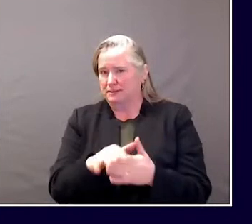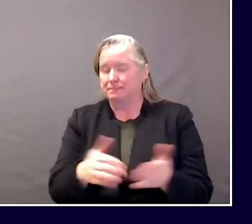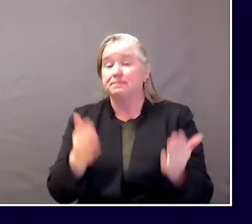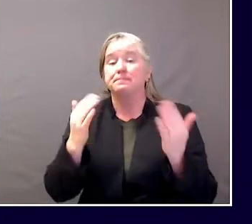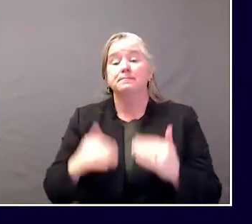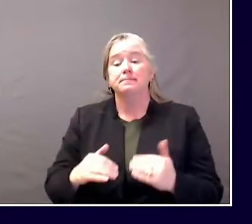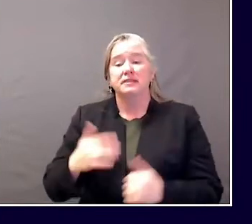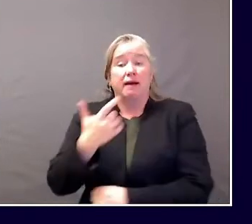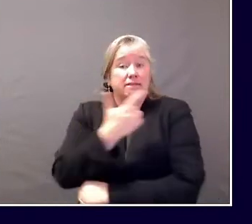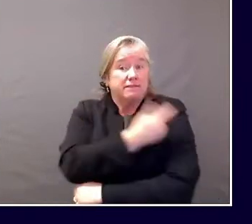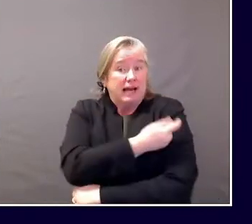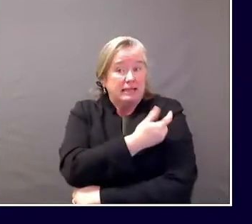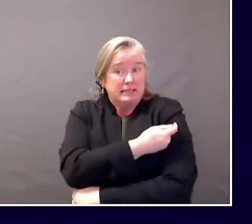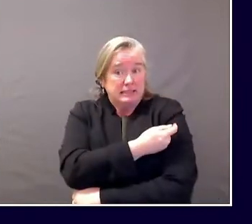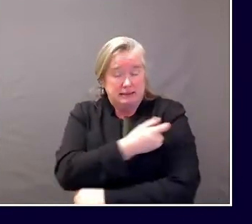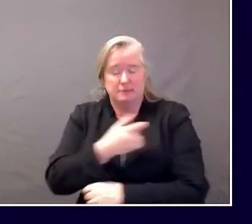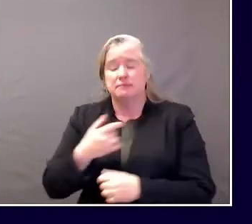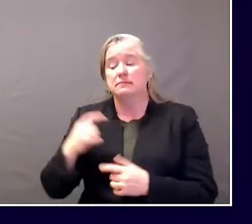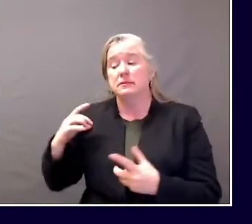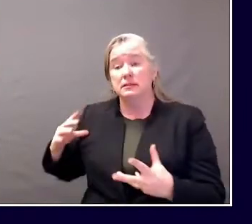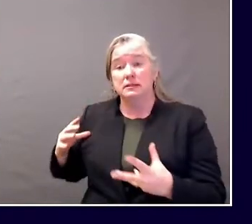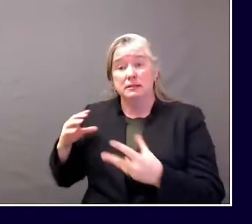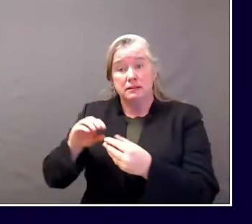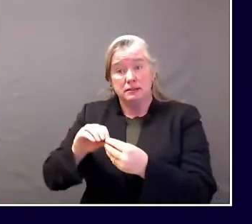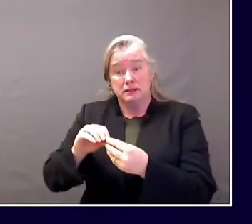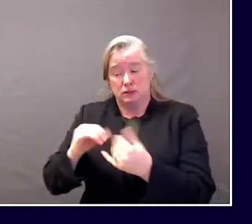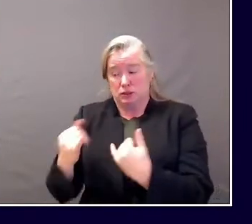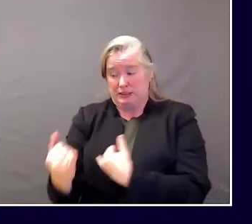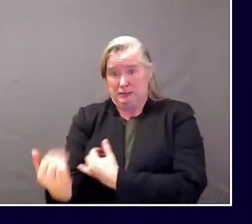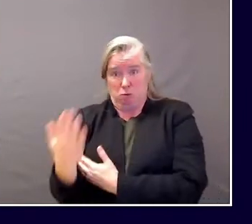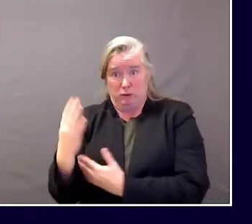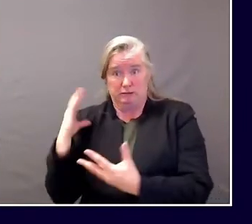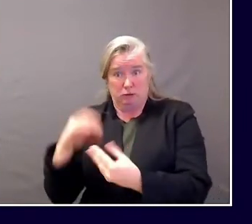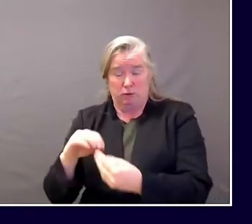morning, there have been a total of